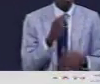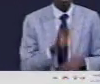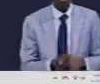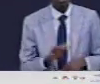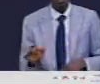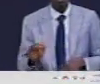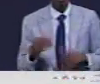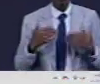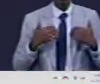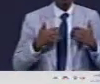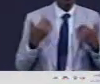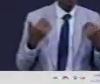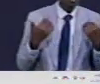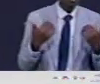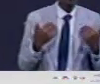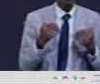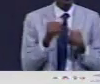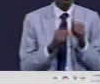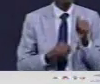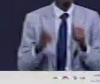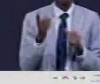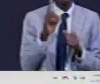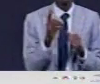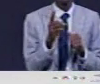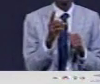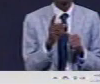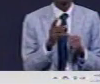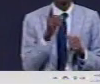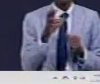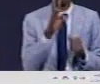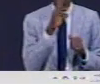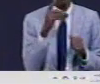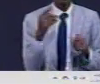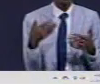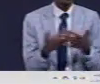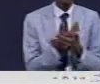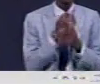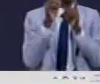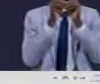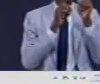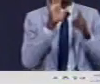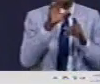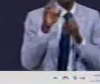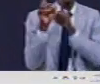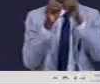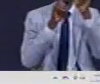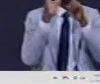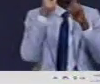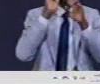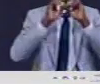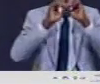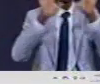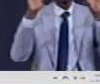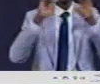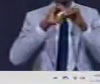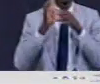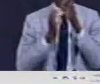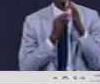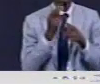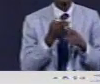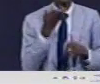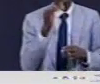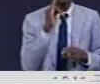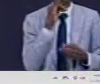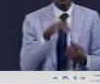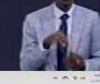will shine. There's a special banquet rally for you next Sunday, 21st,